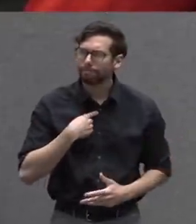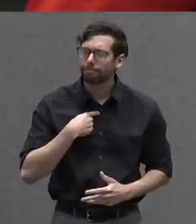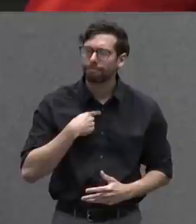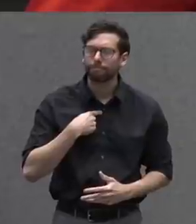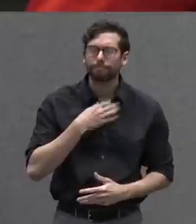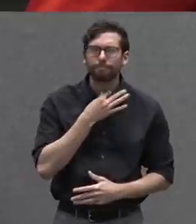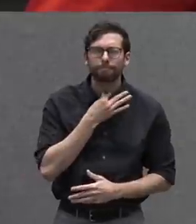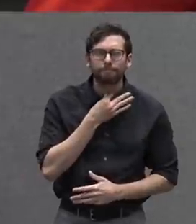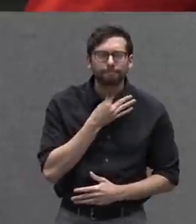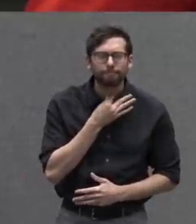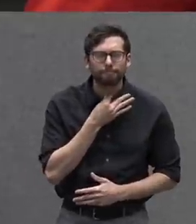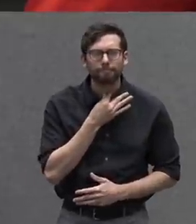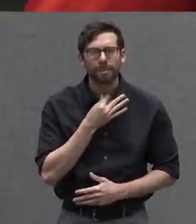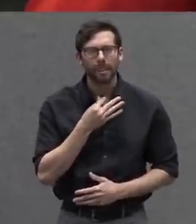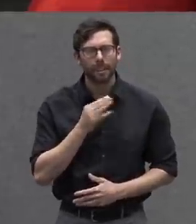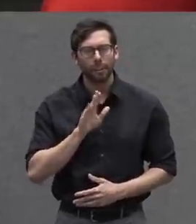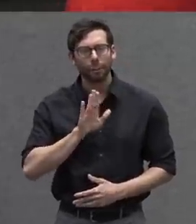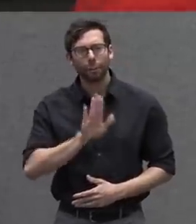are.